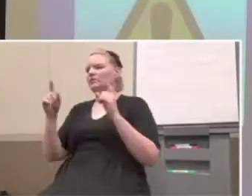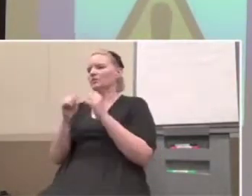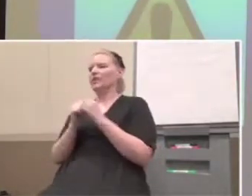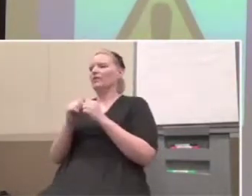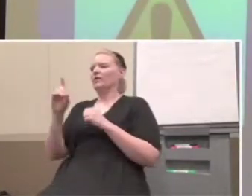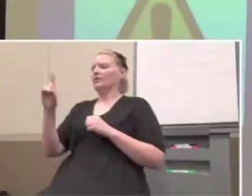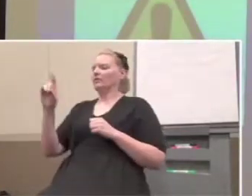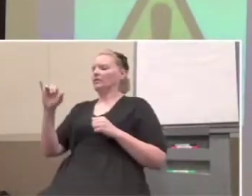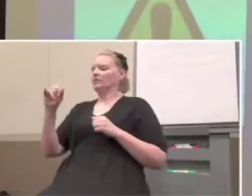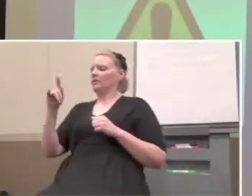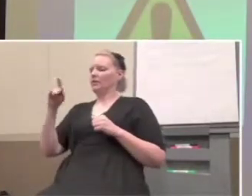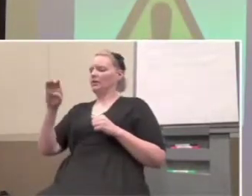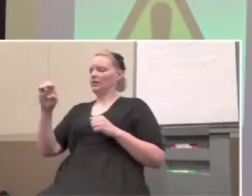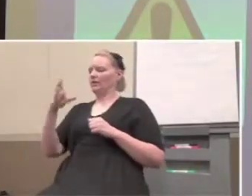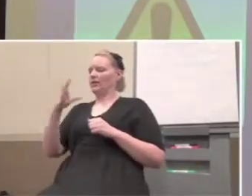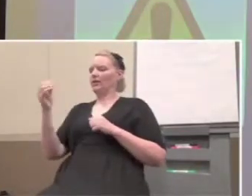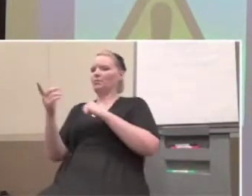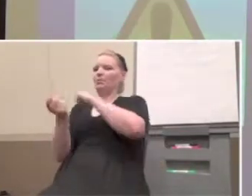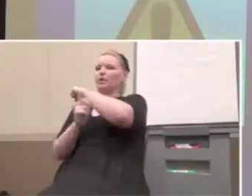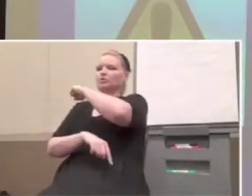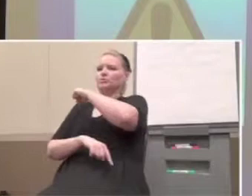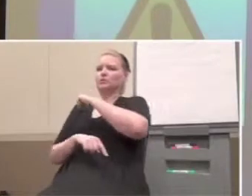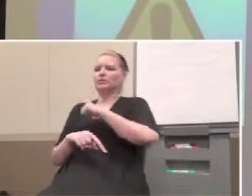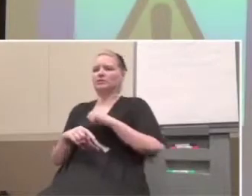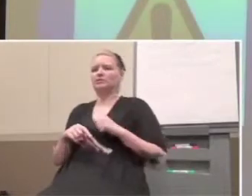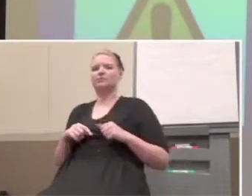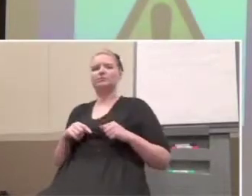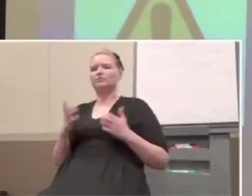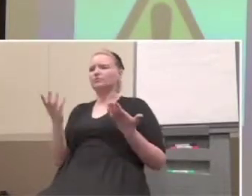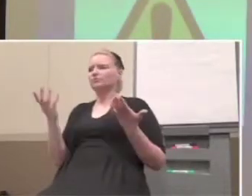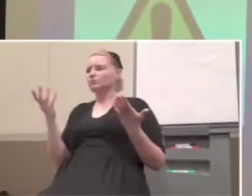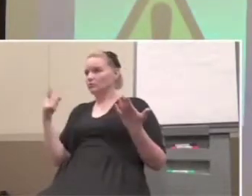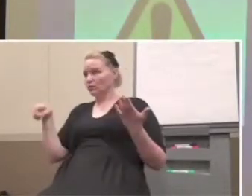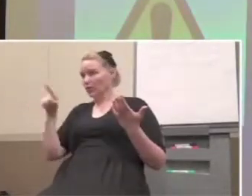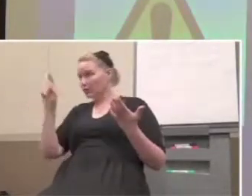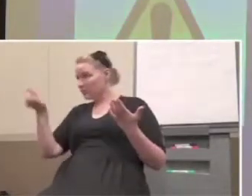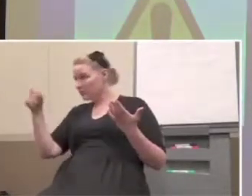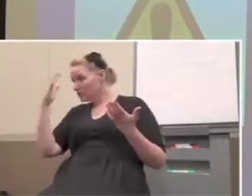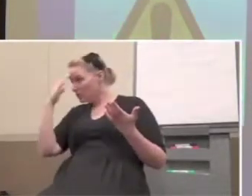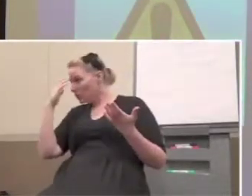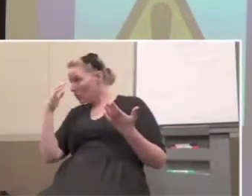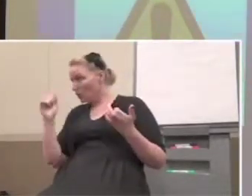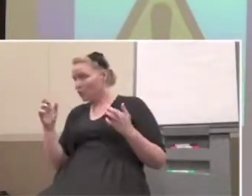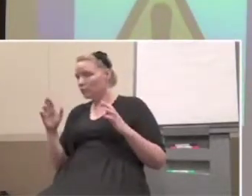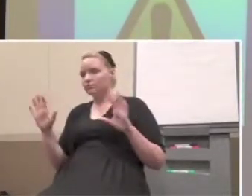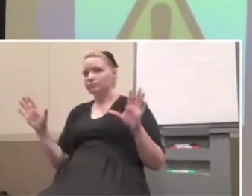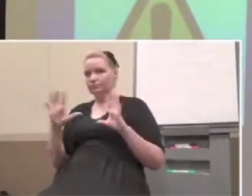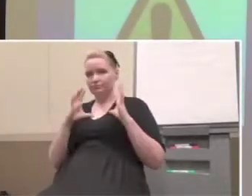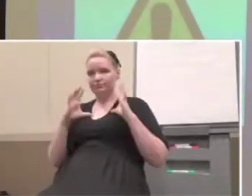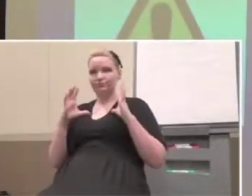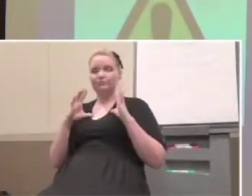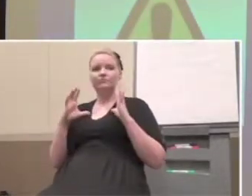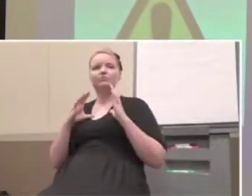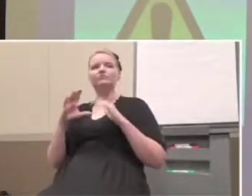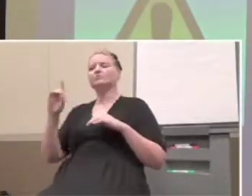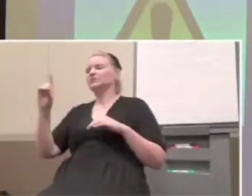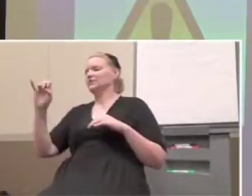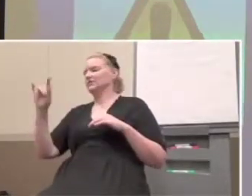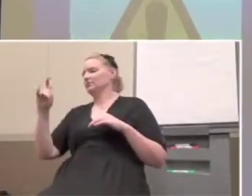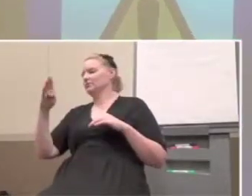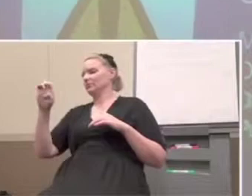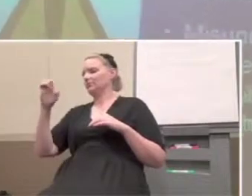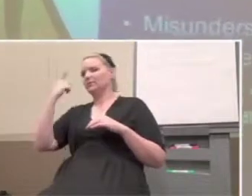you guys need to know what the difference is there? Yes? No? Okay, so we know that discipline is designed to